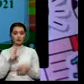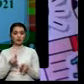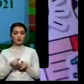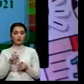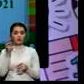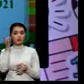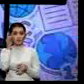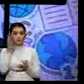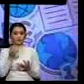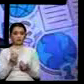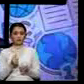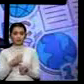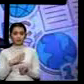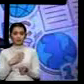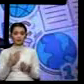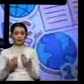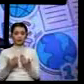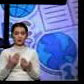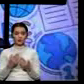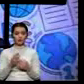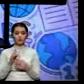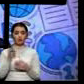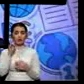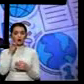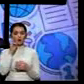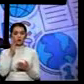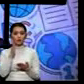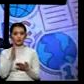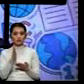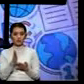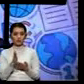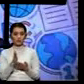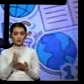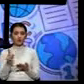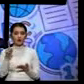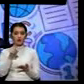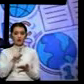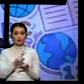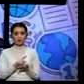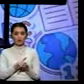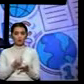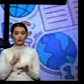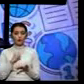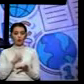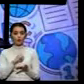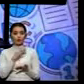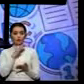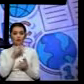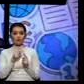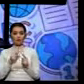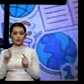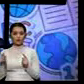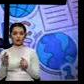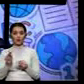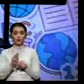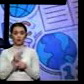o'zlashtirib bormoqdasiz. Agar qayerdadir xatolikka yo'l qo'ygan bo'lsangiz, albatta o'z vaqtida to'g'rilab